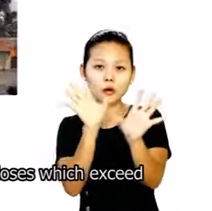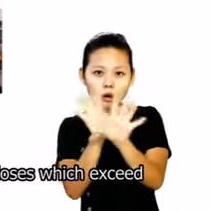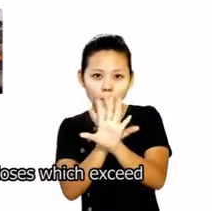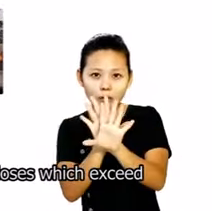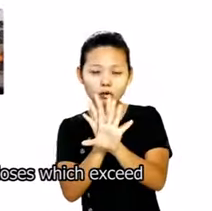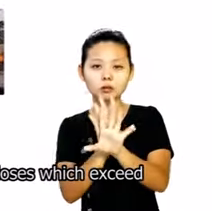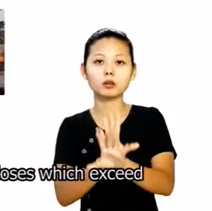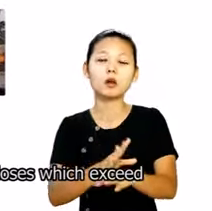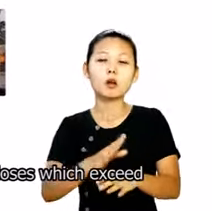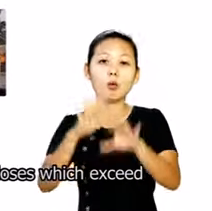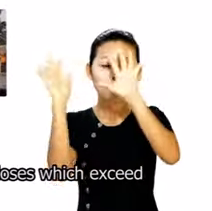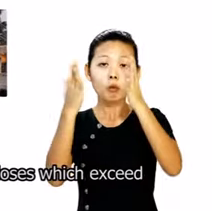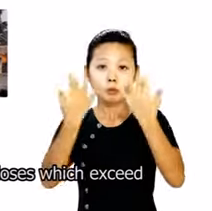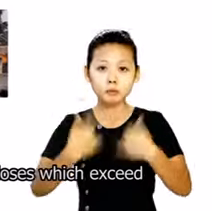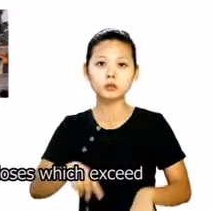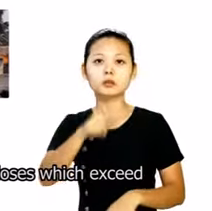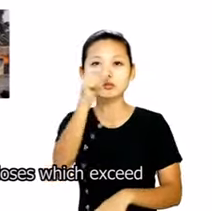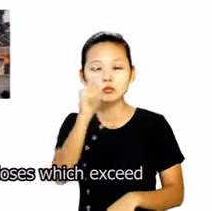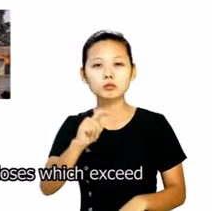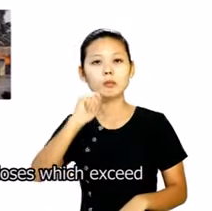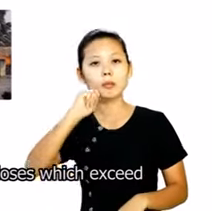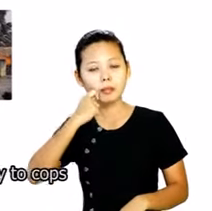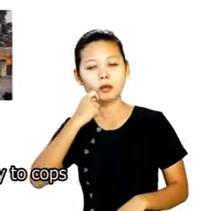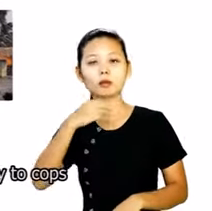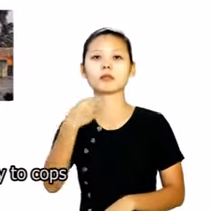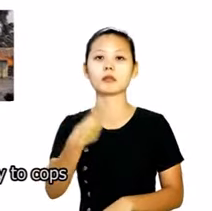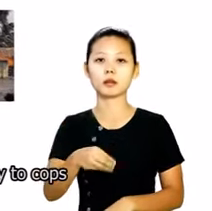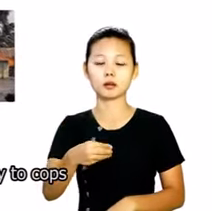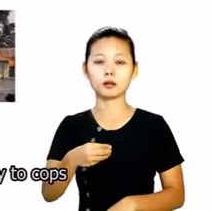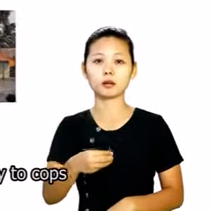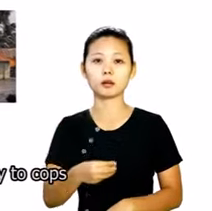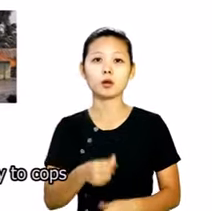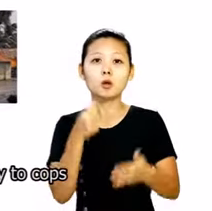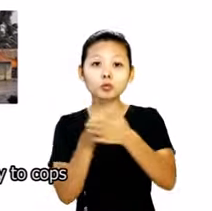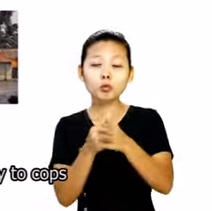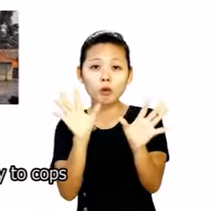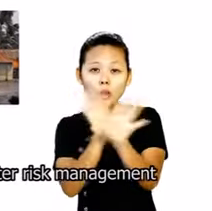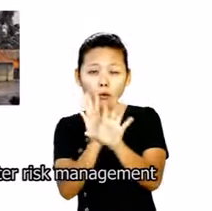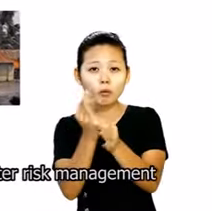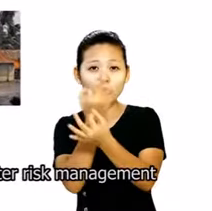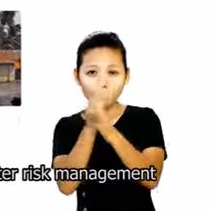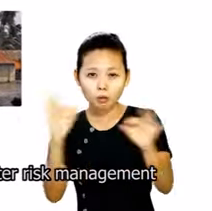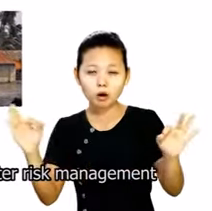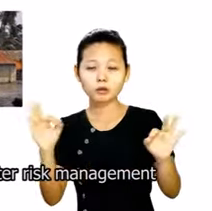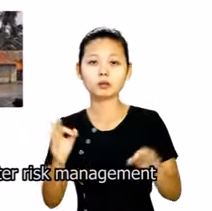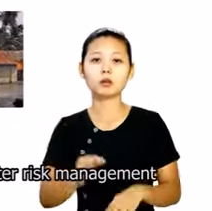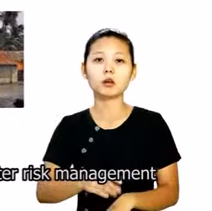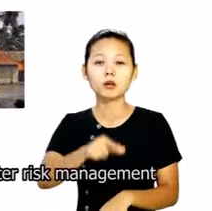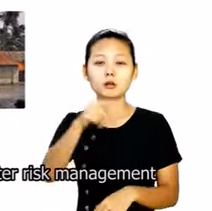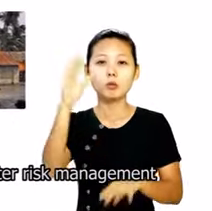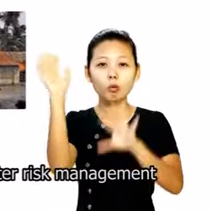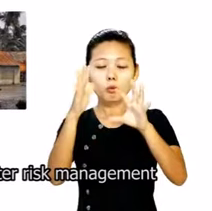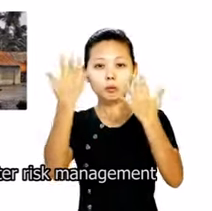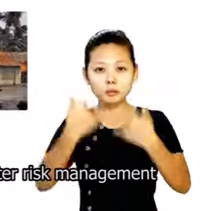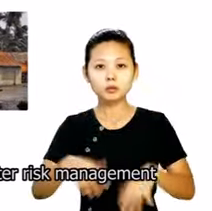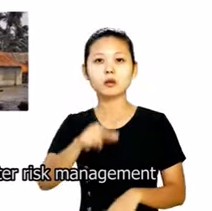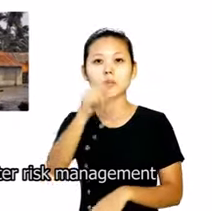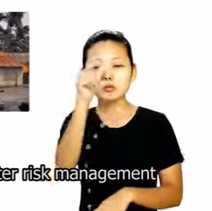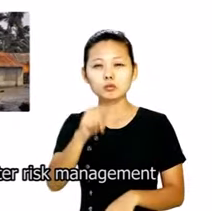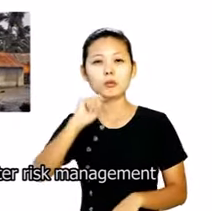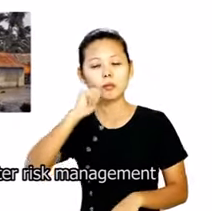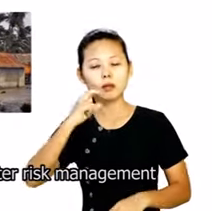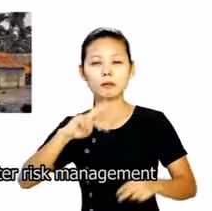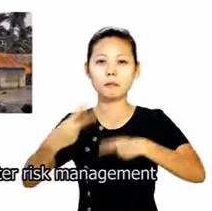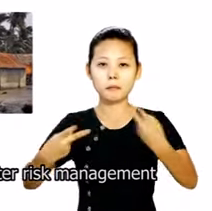or environmental loss which exceeds the ability of the affected community to cope using its own resources. It is a process